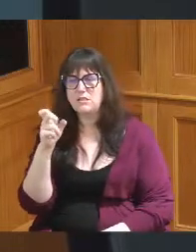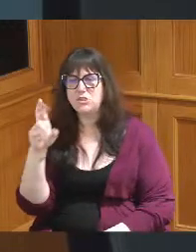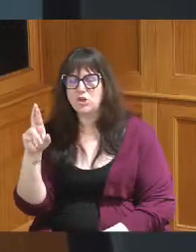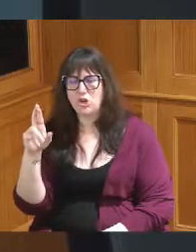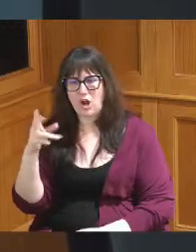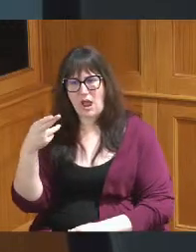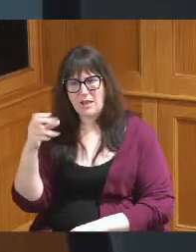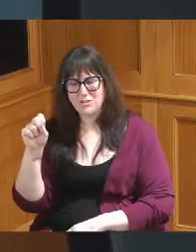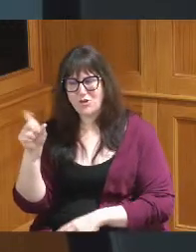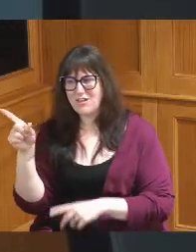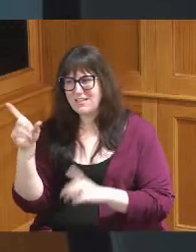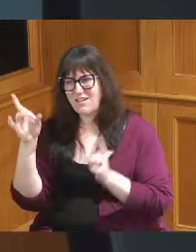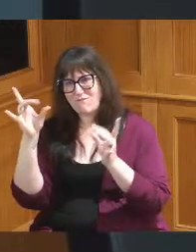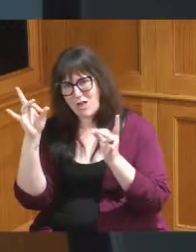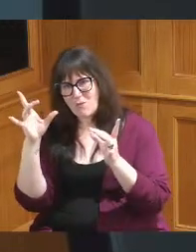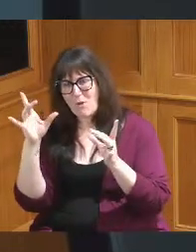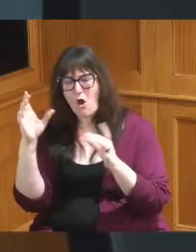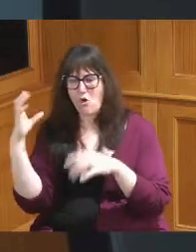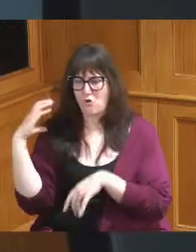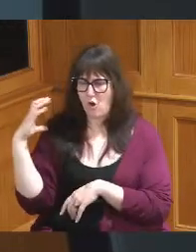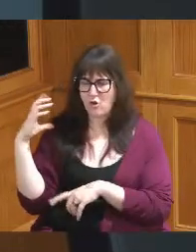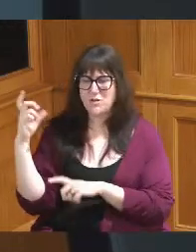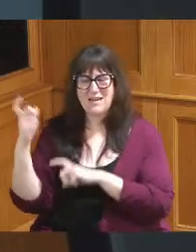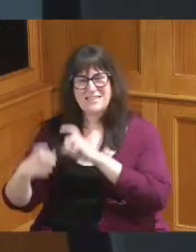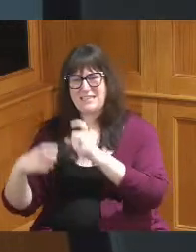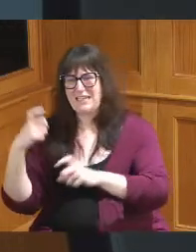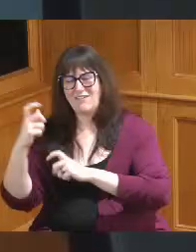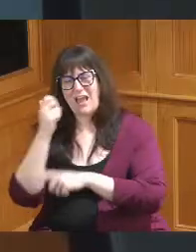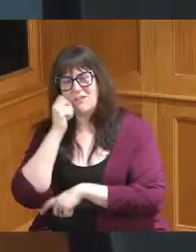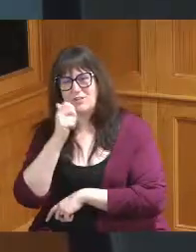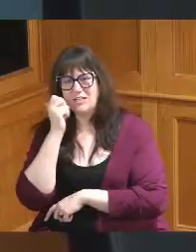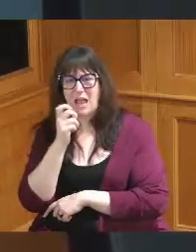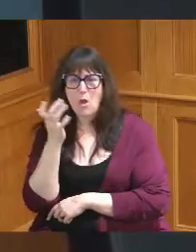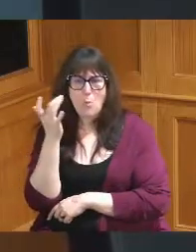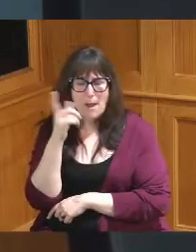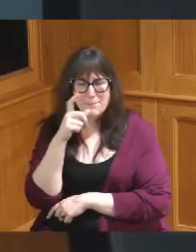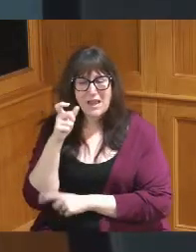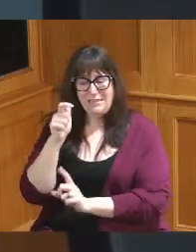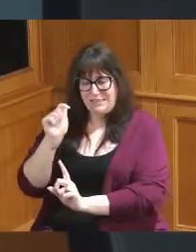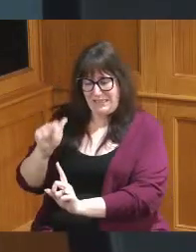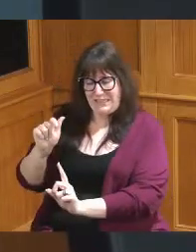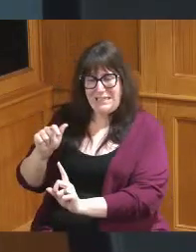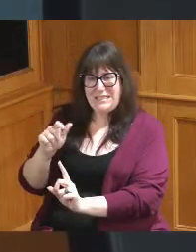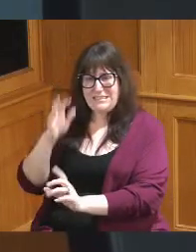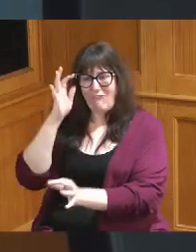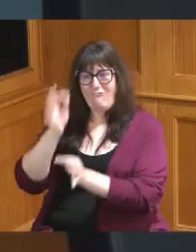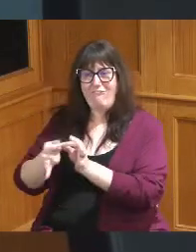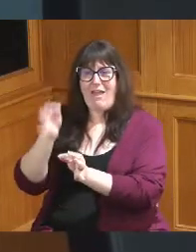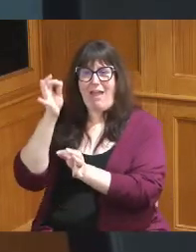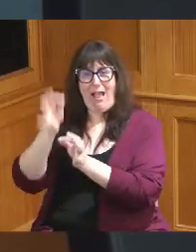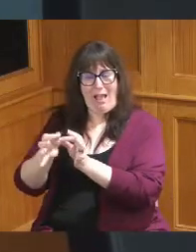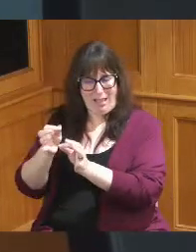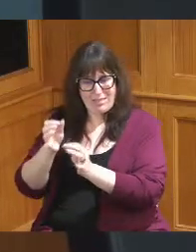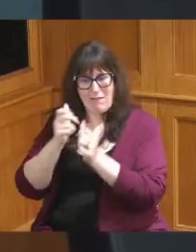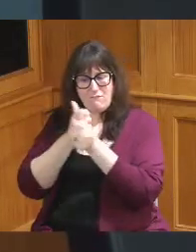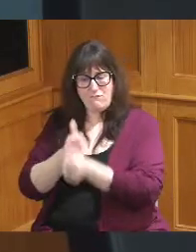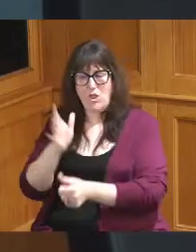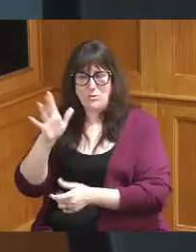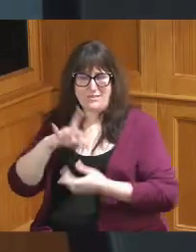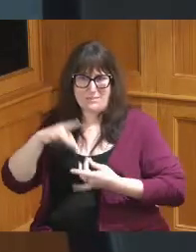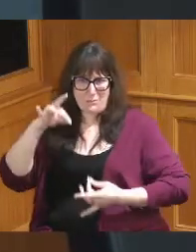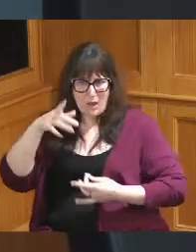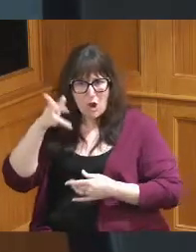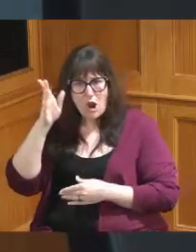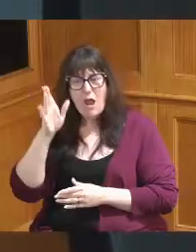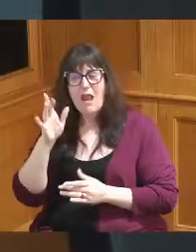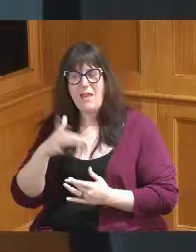volleyball coach, all the things, giving back every single day because he is a person of faith and a person that follows his spirit